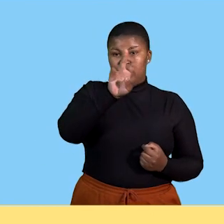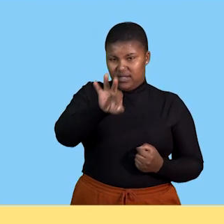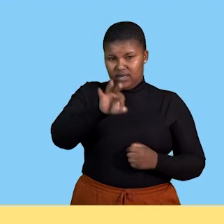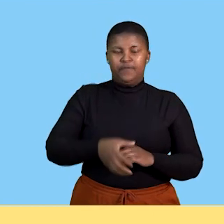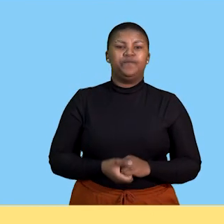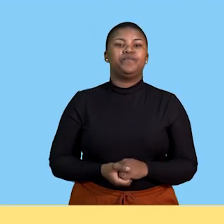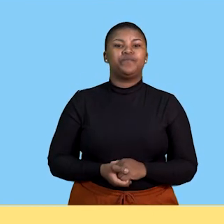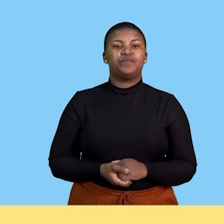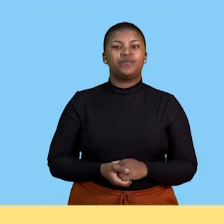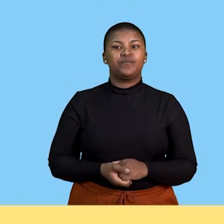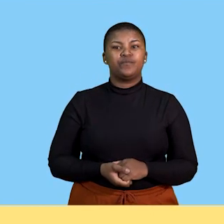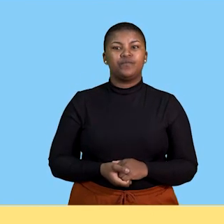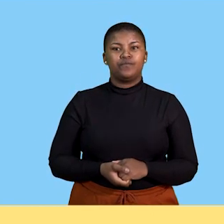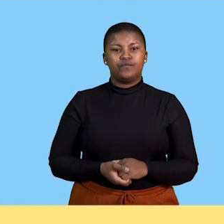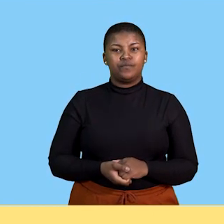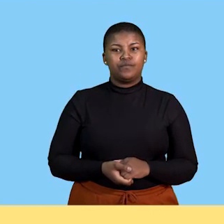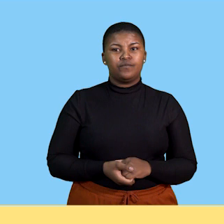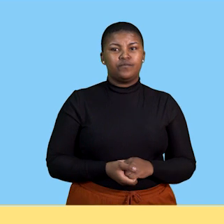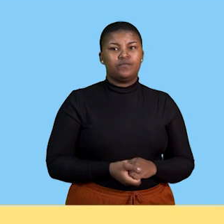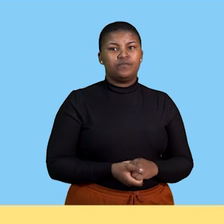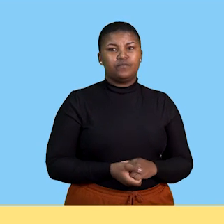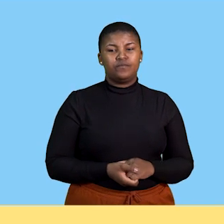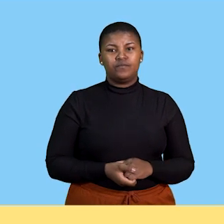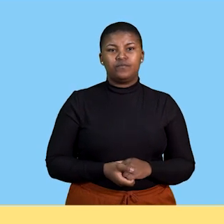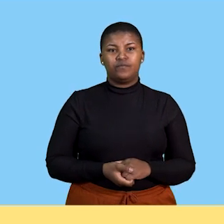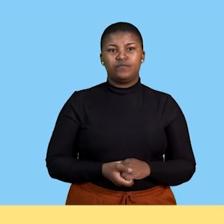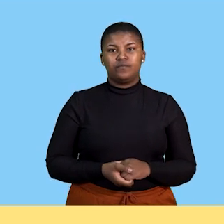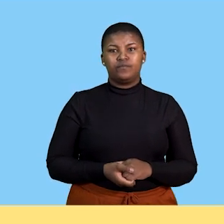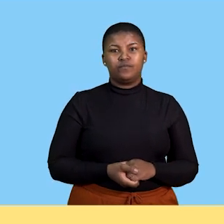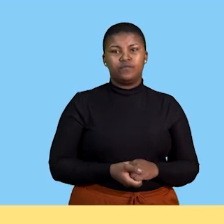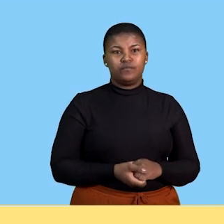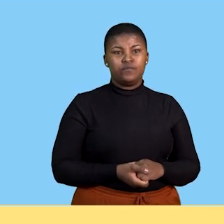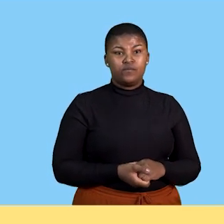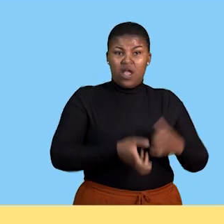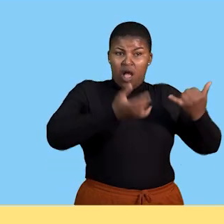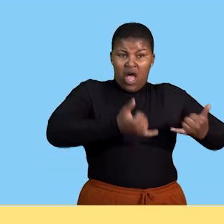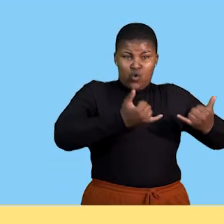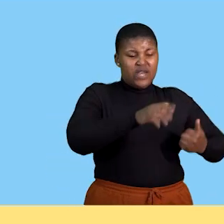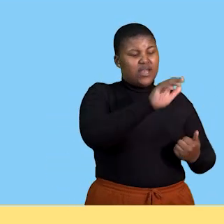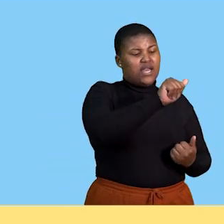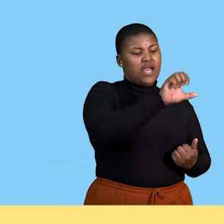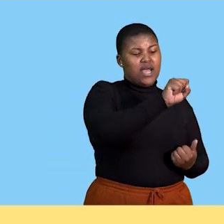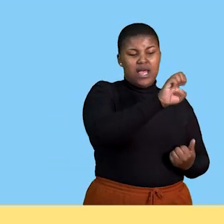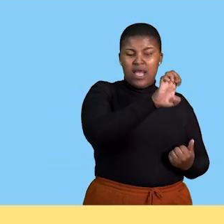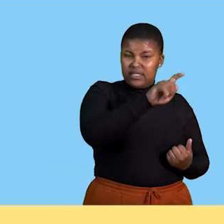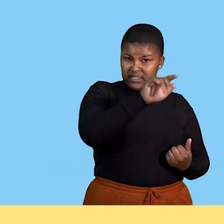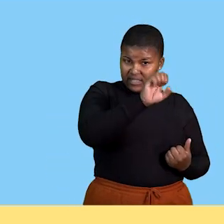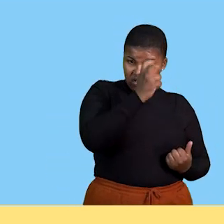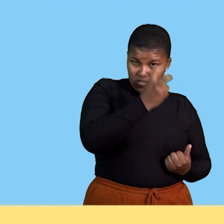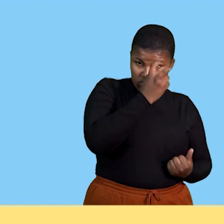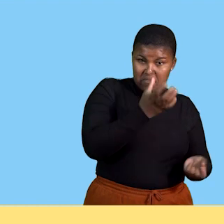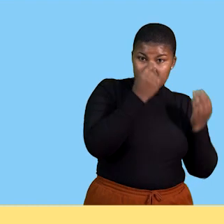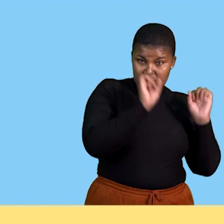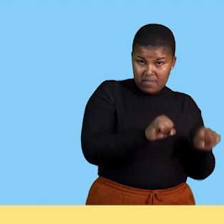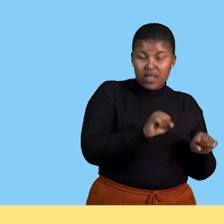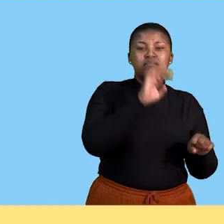to calculate it. We are now going to say, for us to get the current assets at the top,